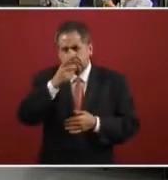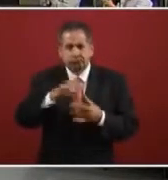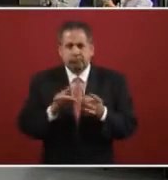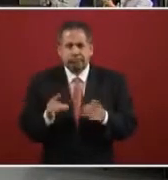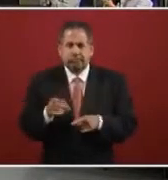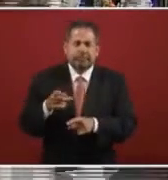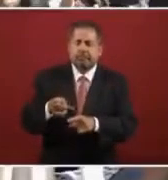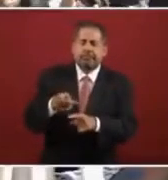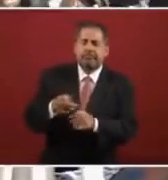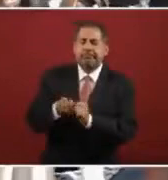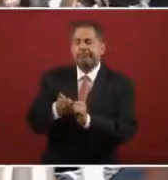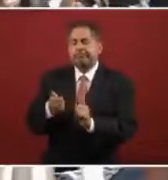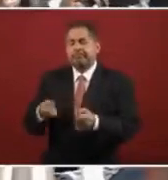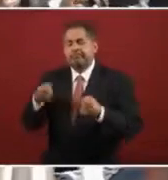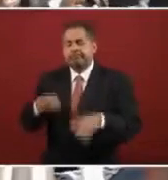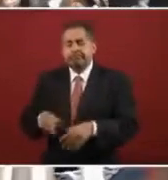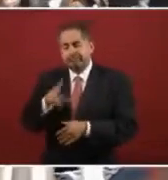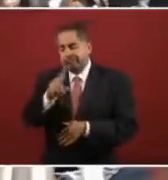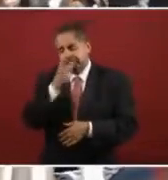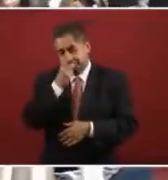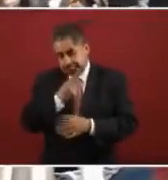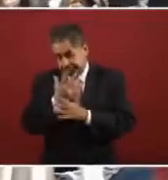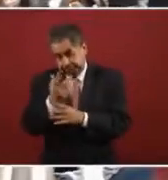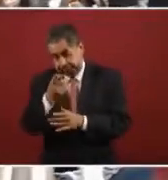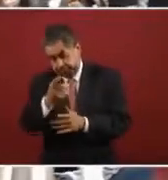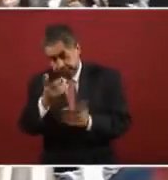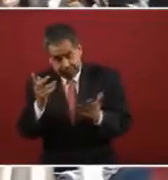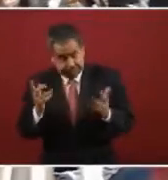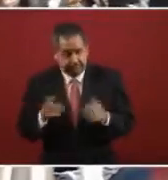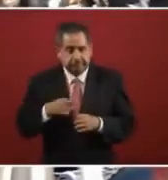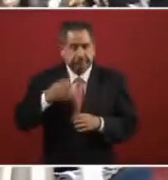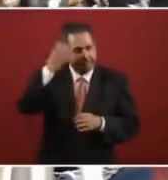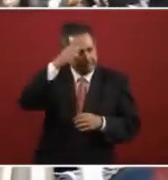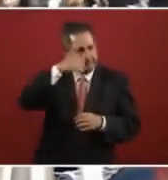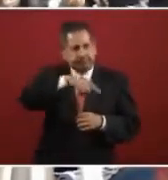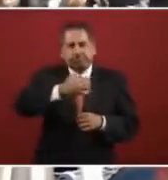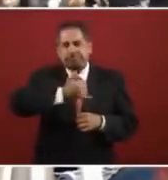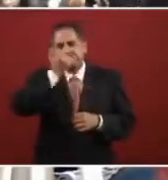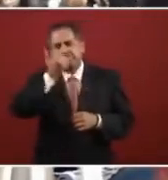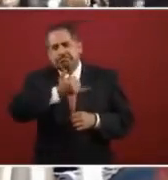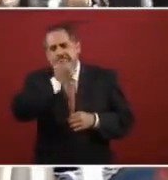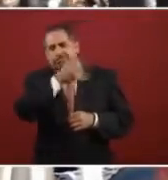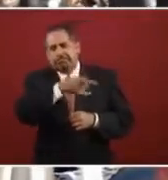no existe esta recesión, That, as you say, that recession doesn't exist.